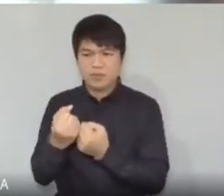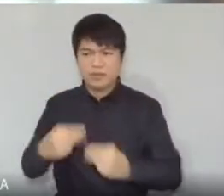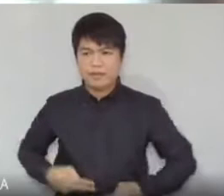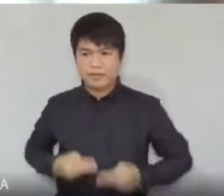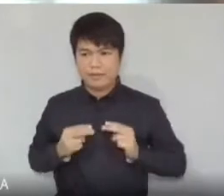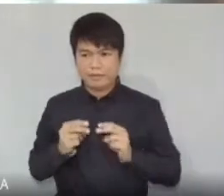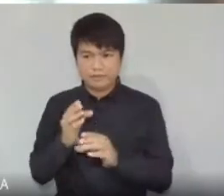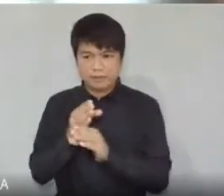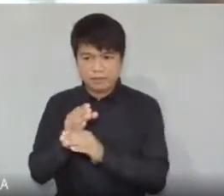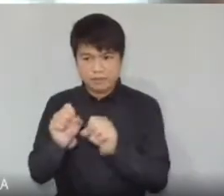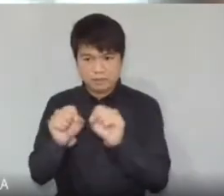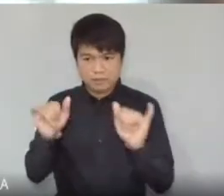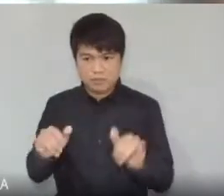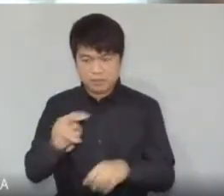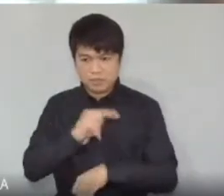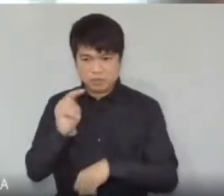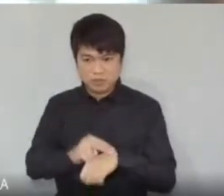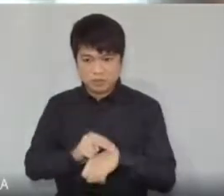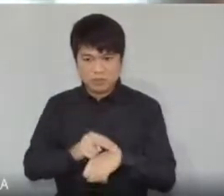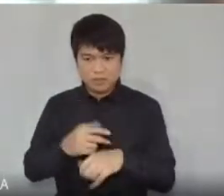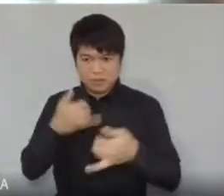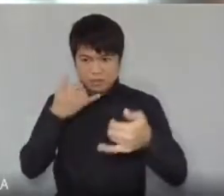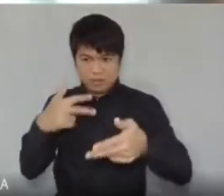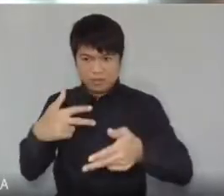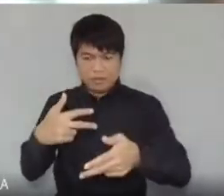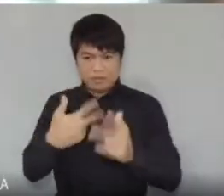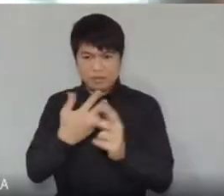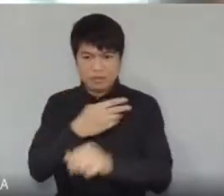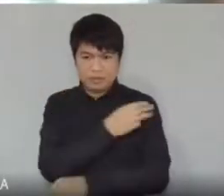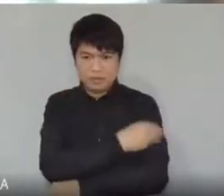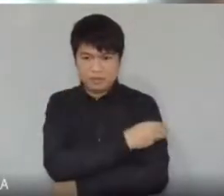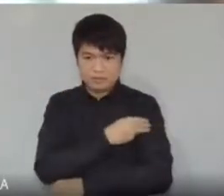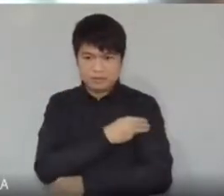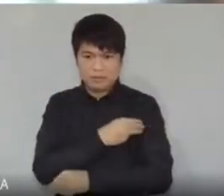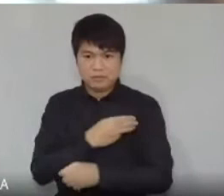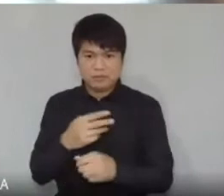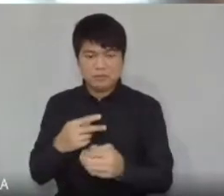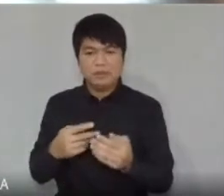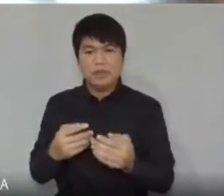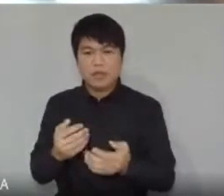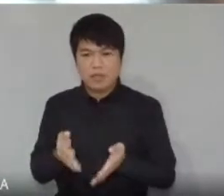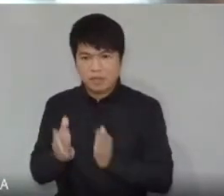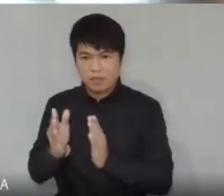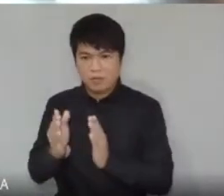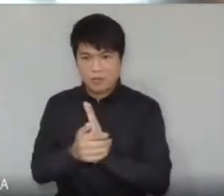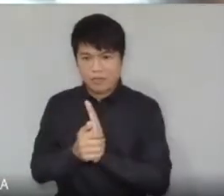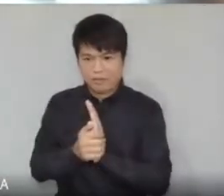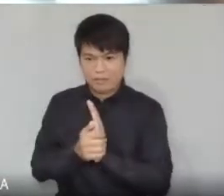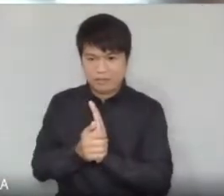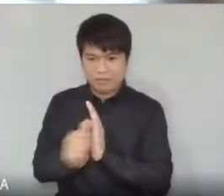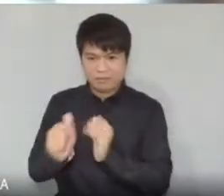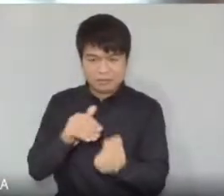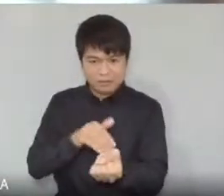1,000 doctors, the barrios, and municipal health officers serving rural, remote, and disadvantaged